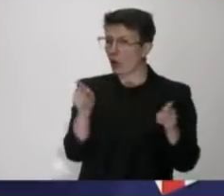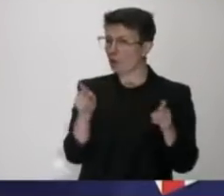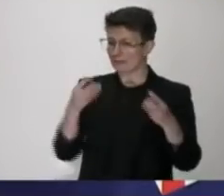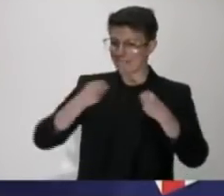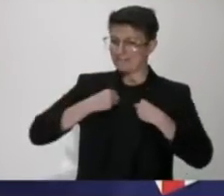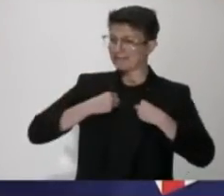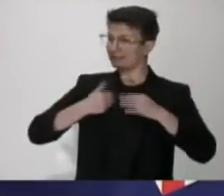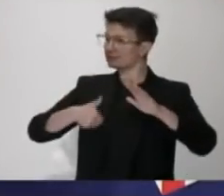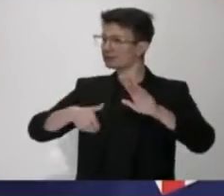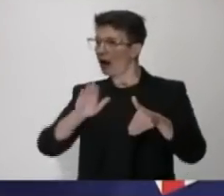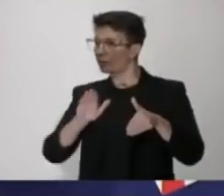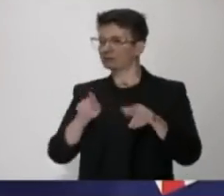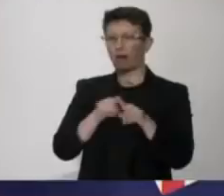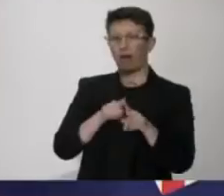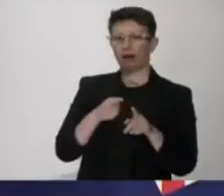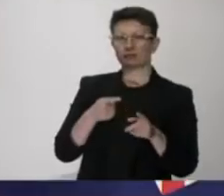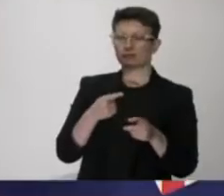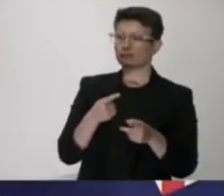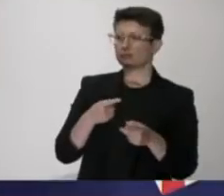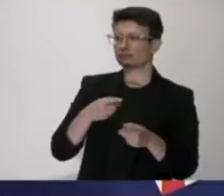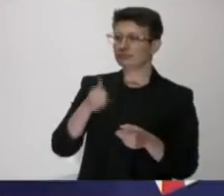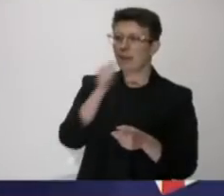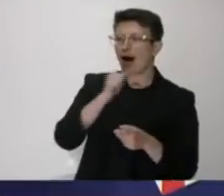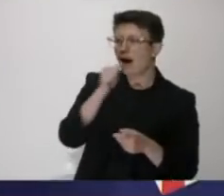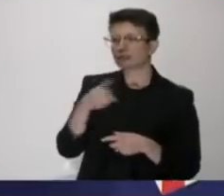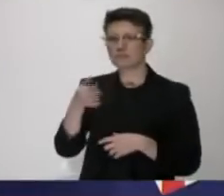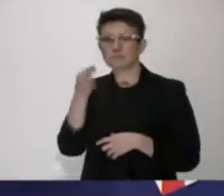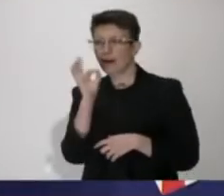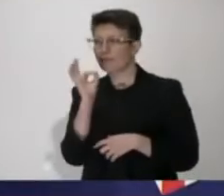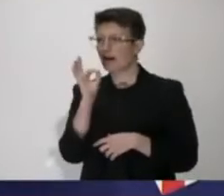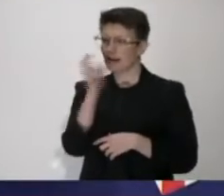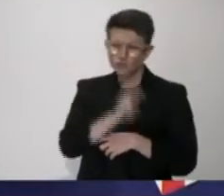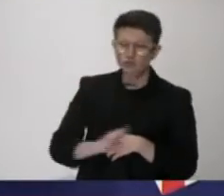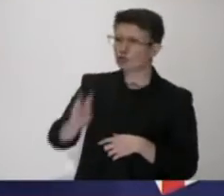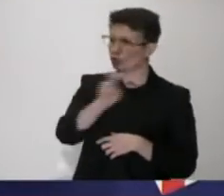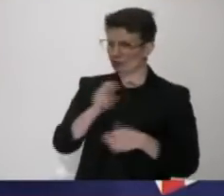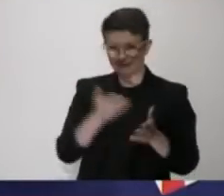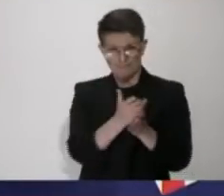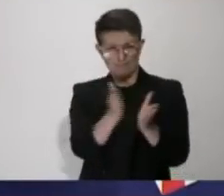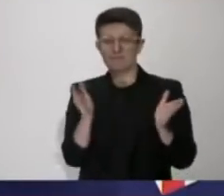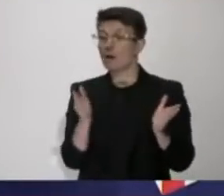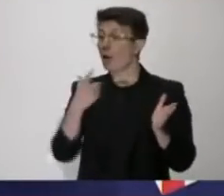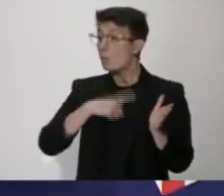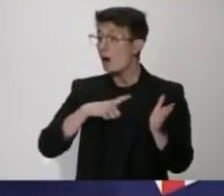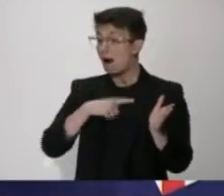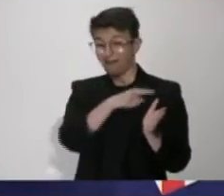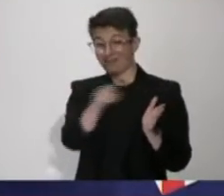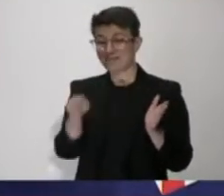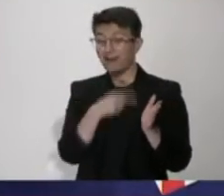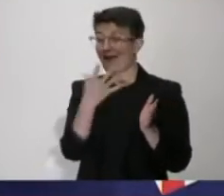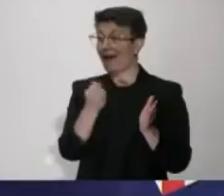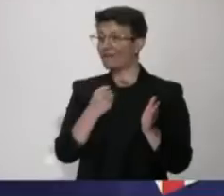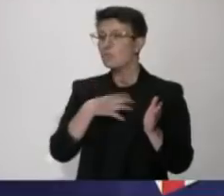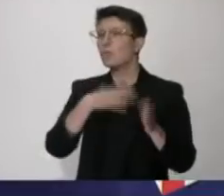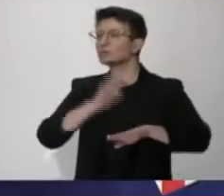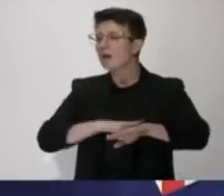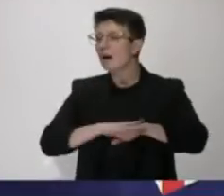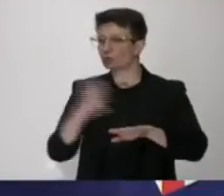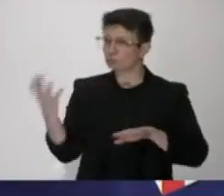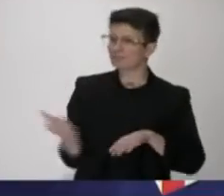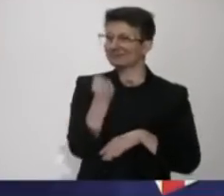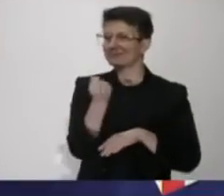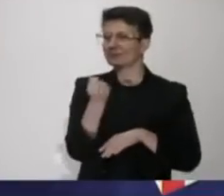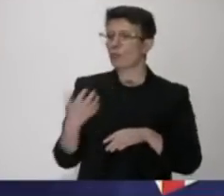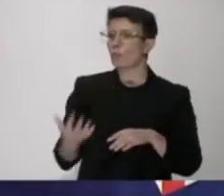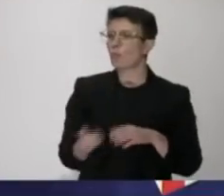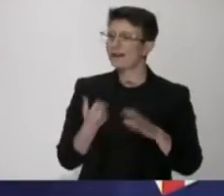those businesses now have a further 2-week ability to get the wage subsidy. So that's a good thing for those businesses. But